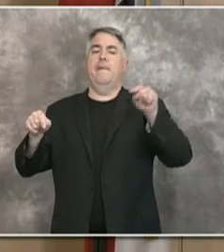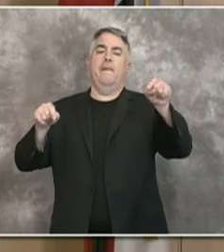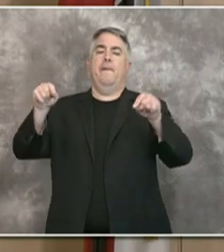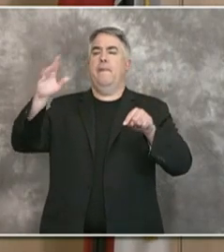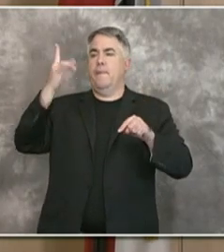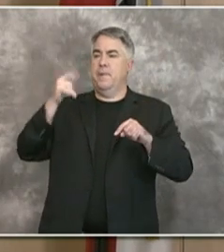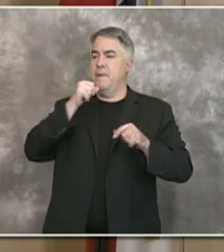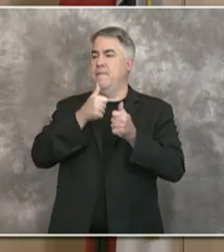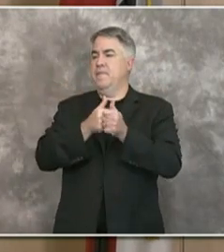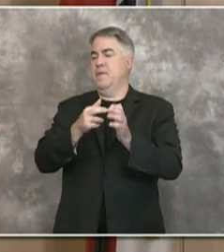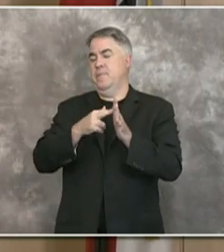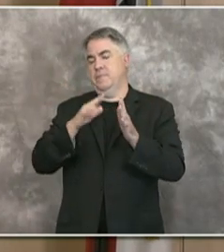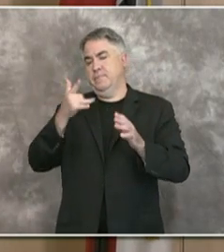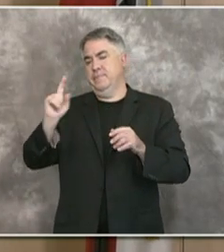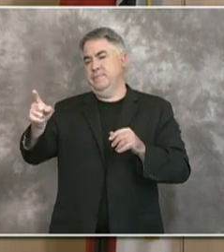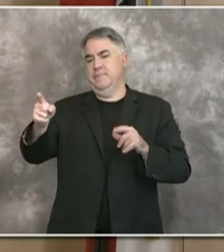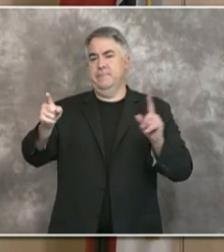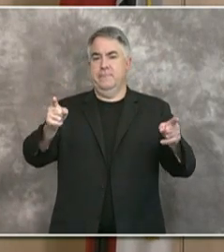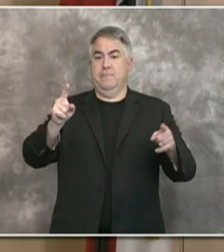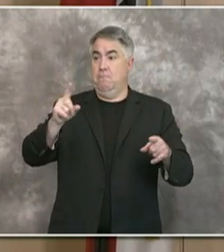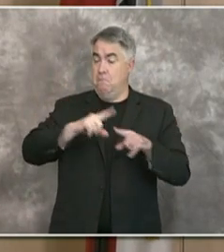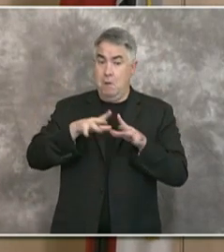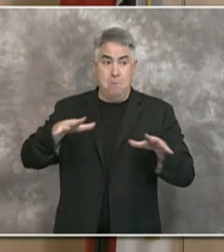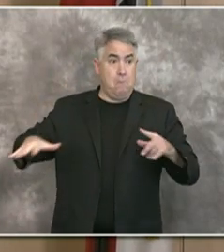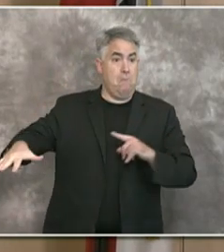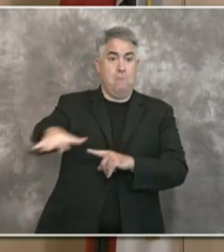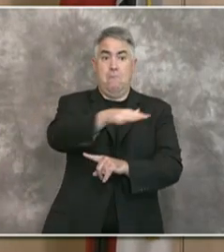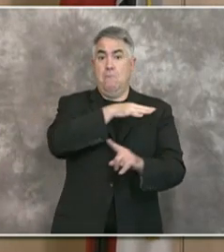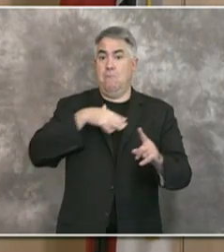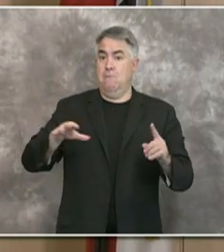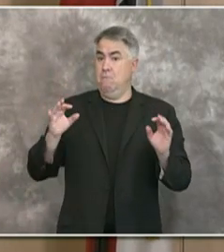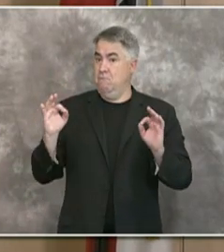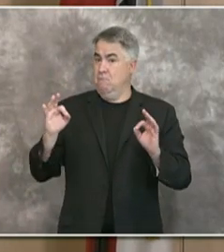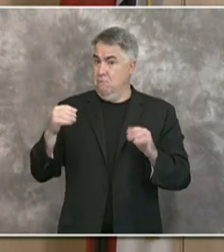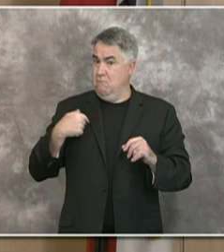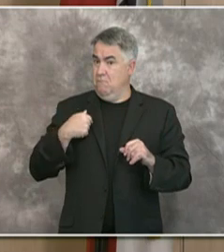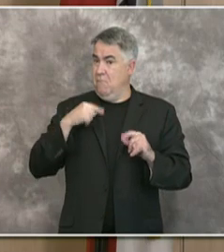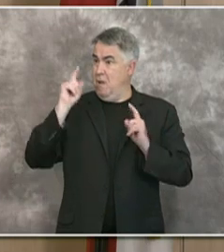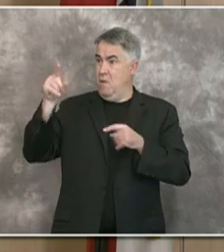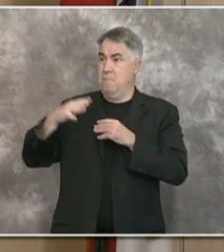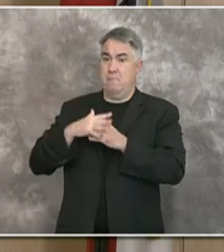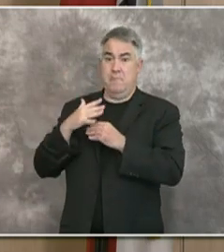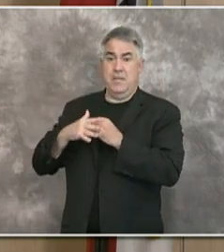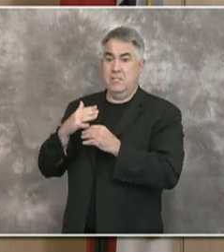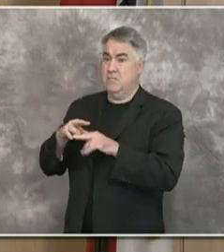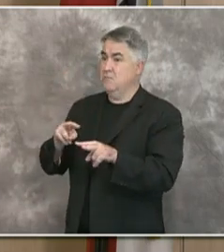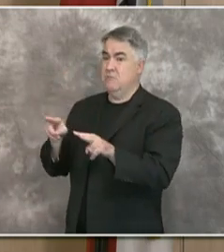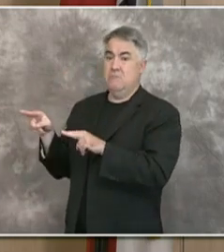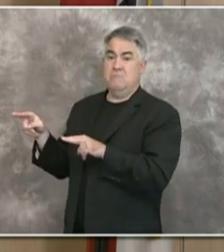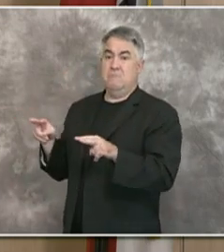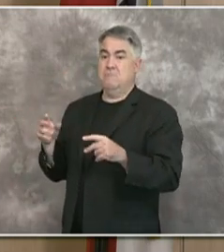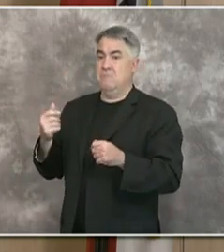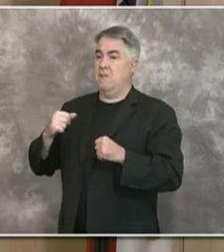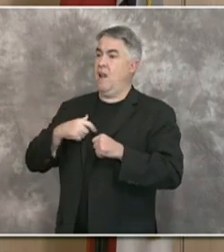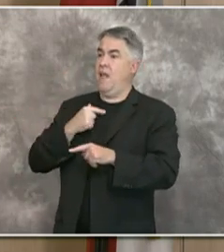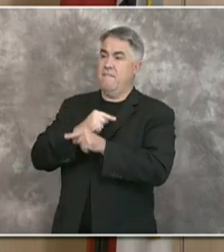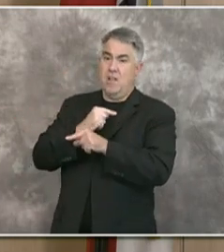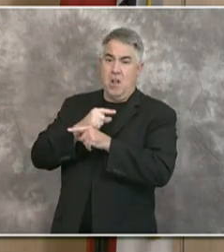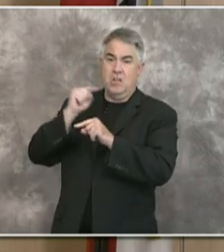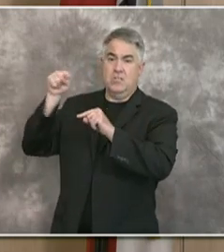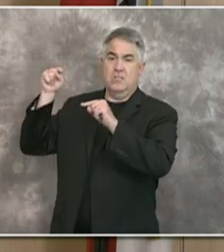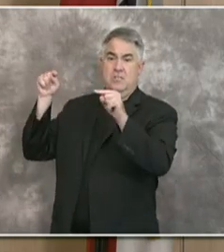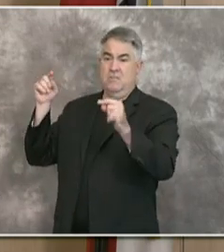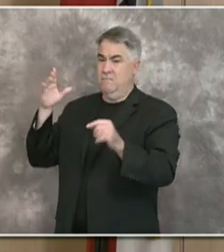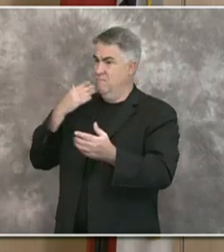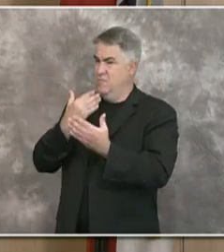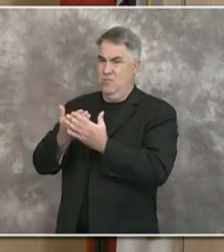there, but I think on the whole, I went out to the beaches in San Diego, and between the lifeguards and the police, they were doing a